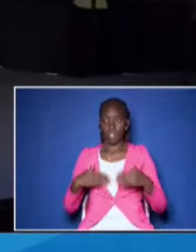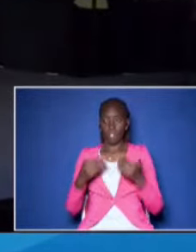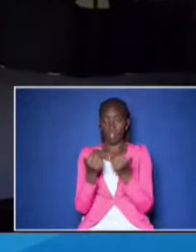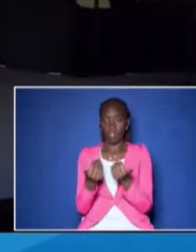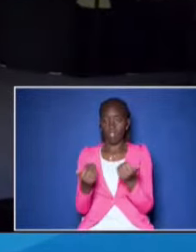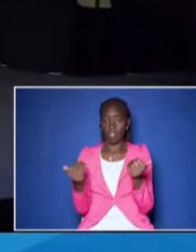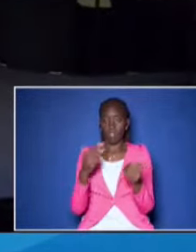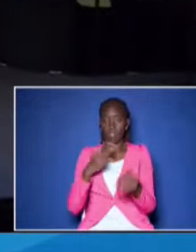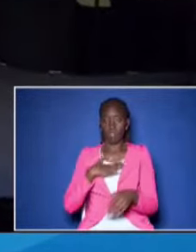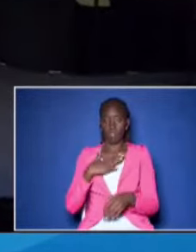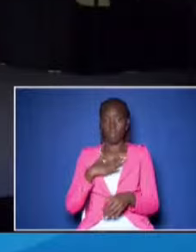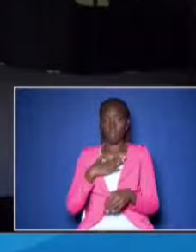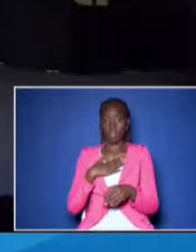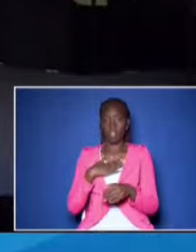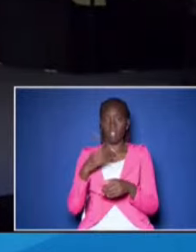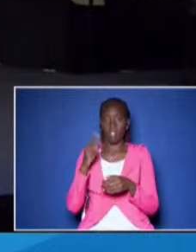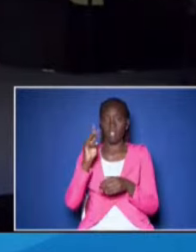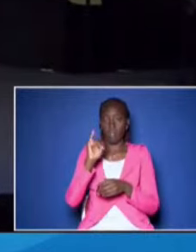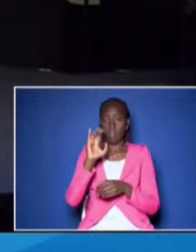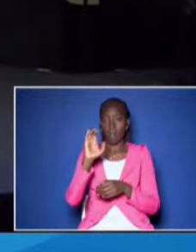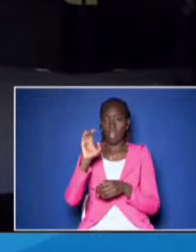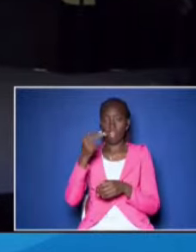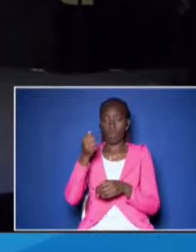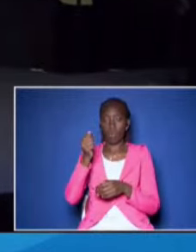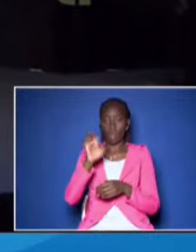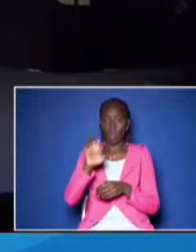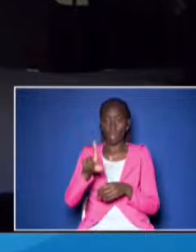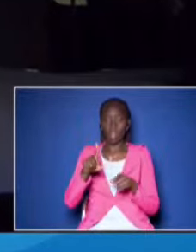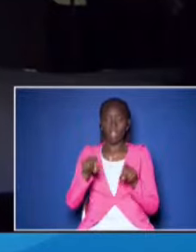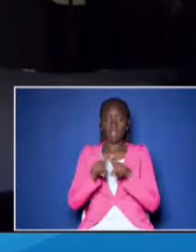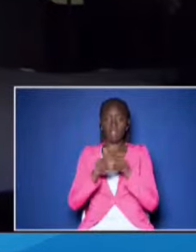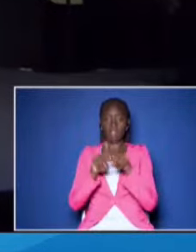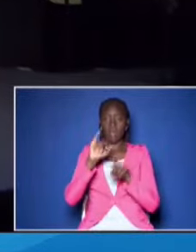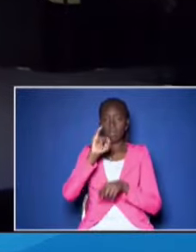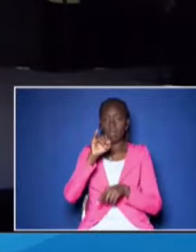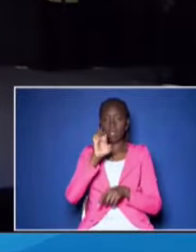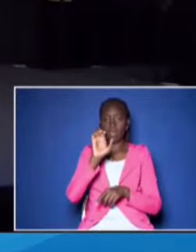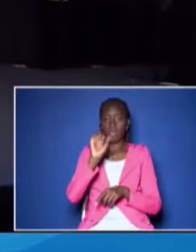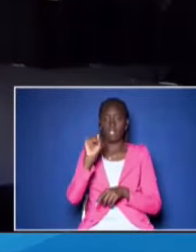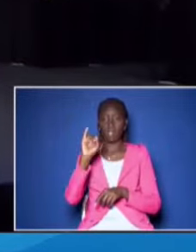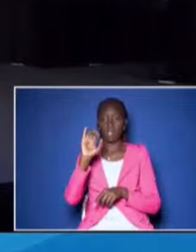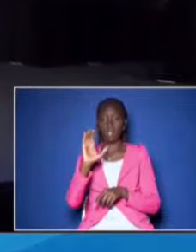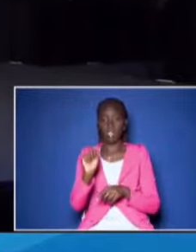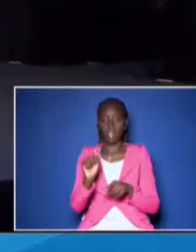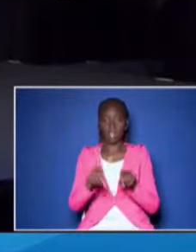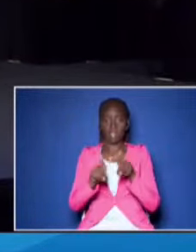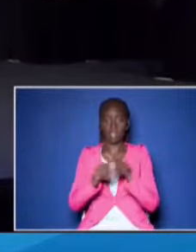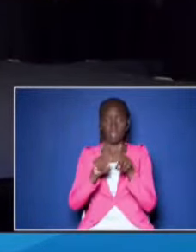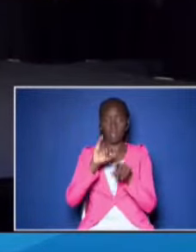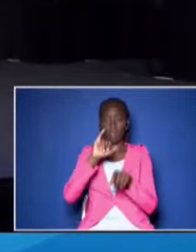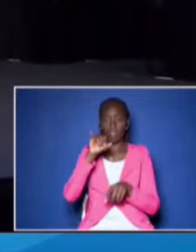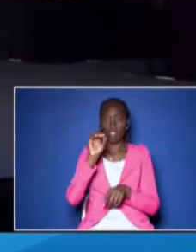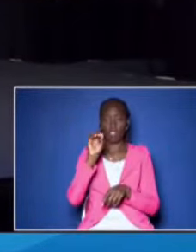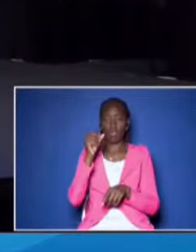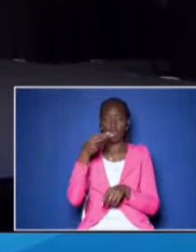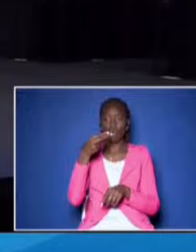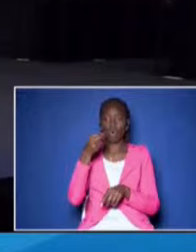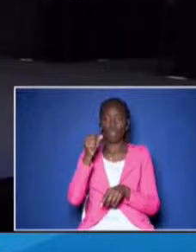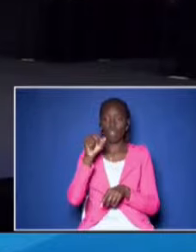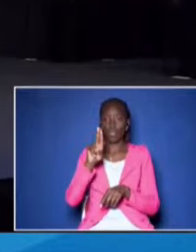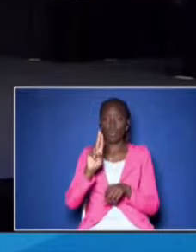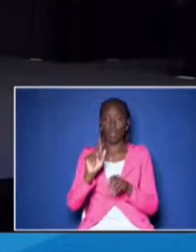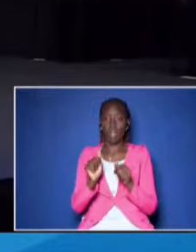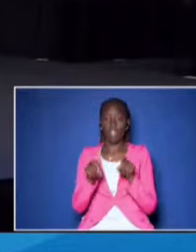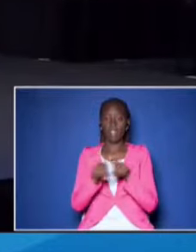children Michael Michael Jessica Jessica and Joshua Joshua were in the room with